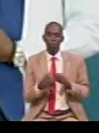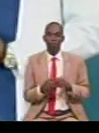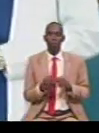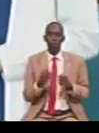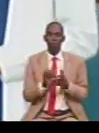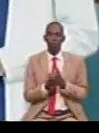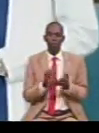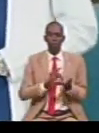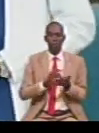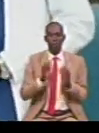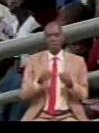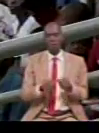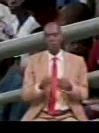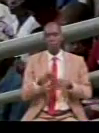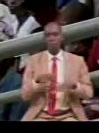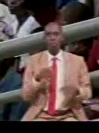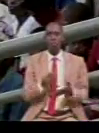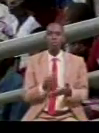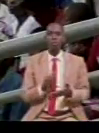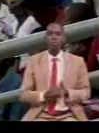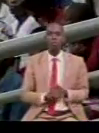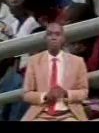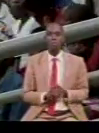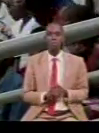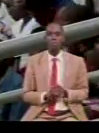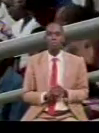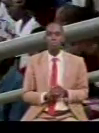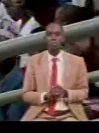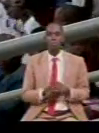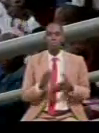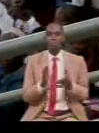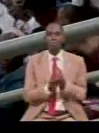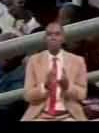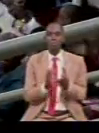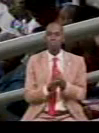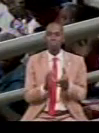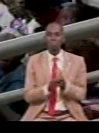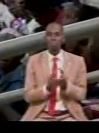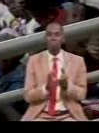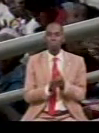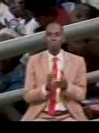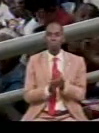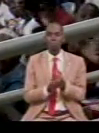describing. Thank you. Can we put our hands together for the Lord?